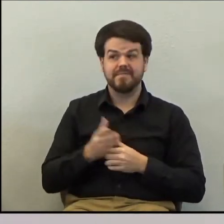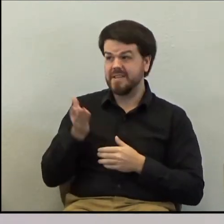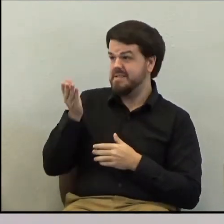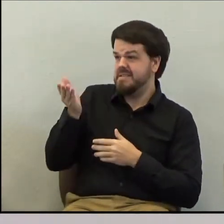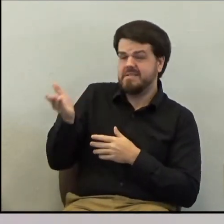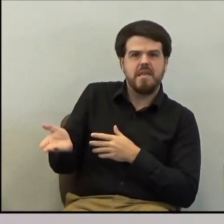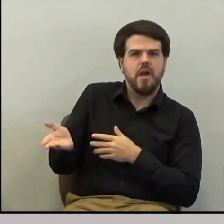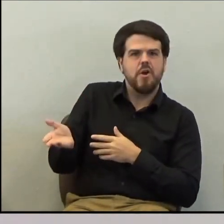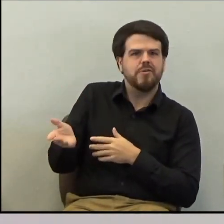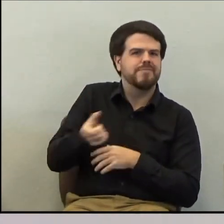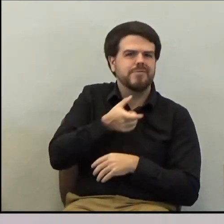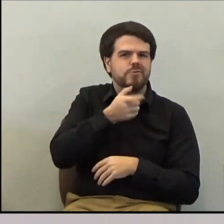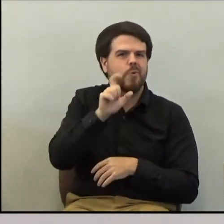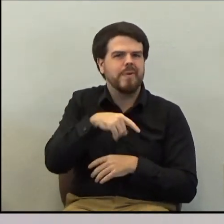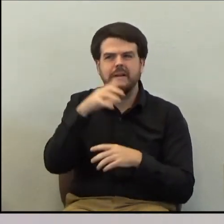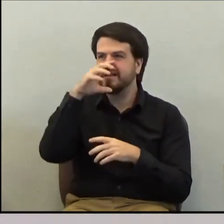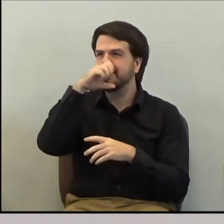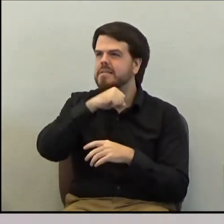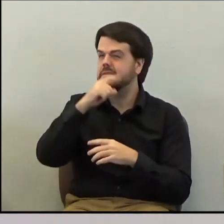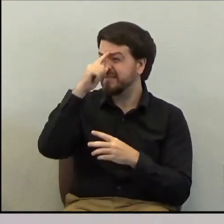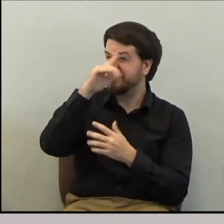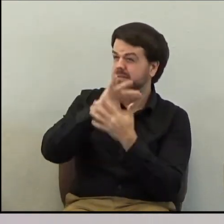We don't have to be confused.